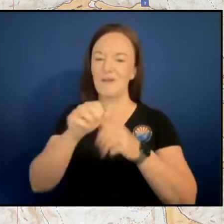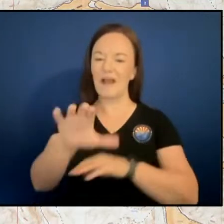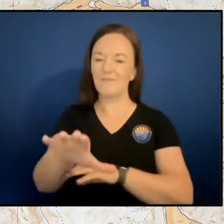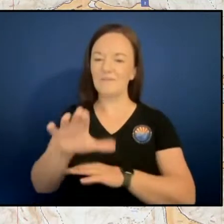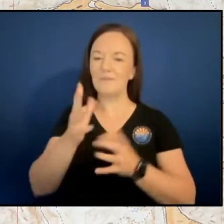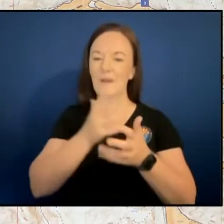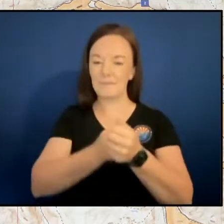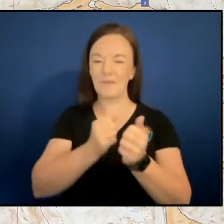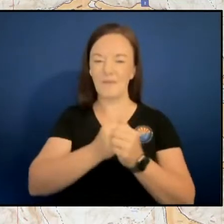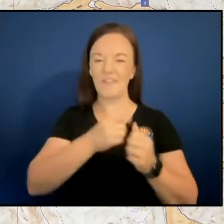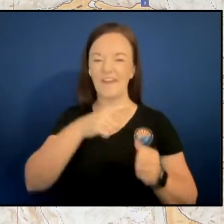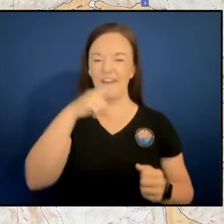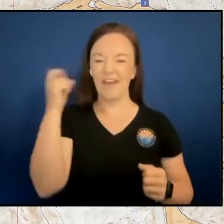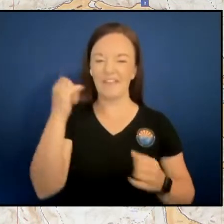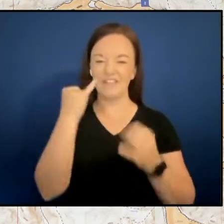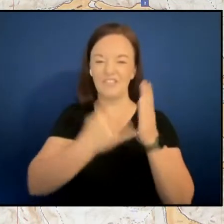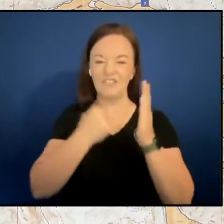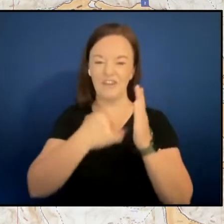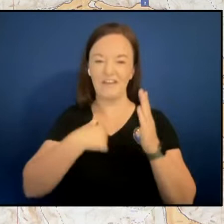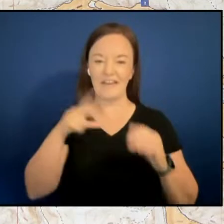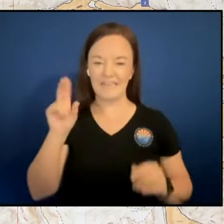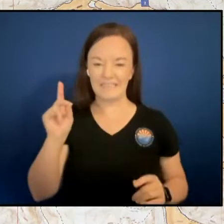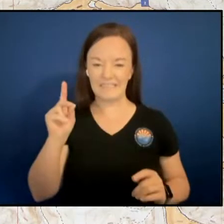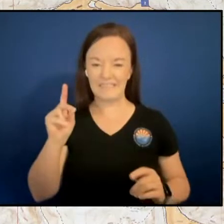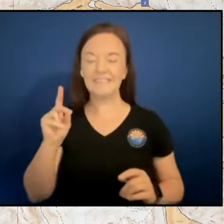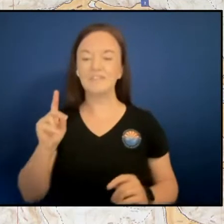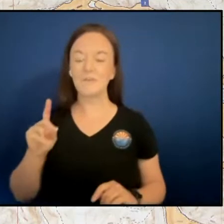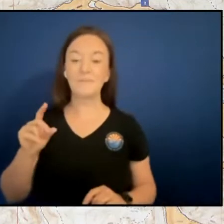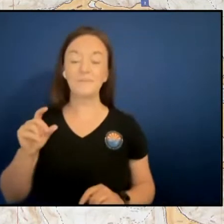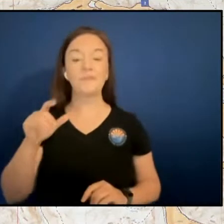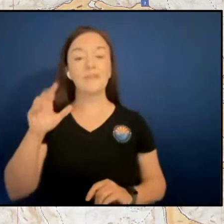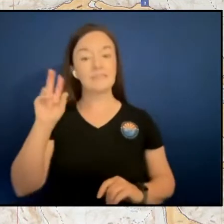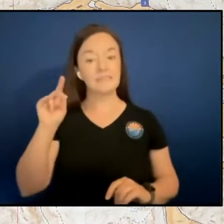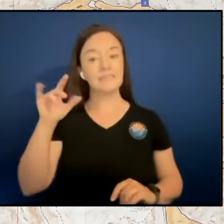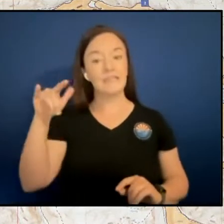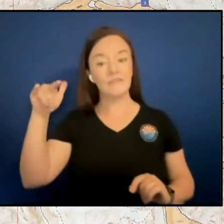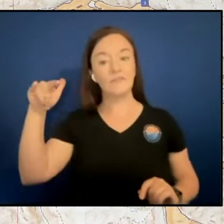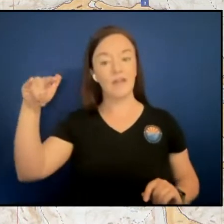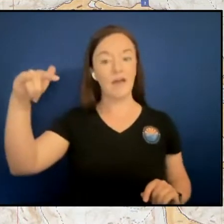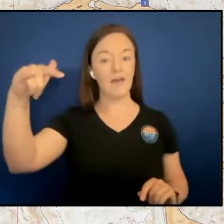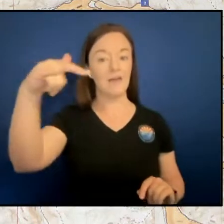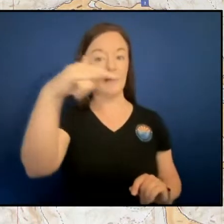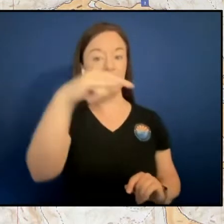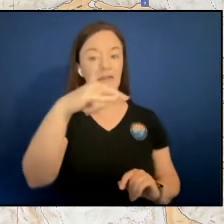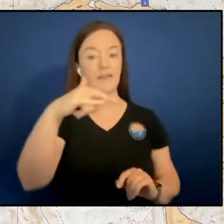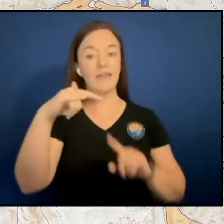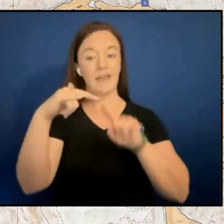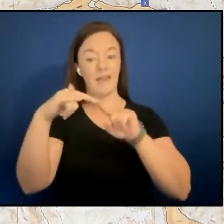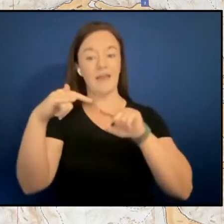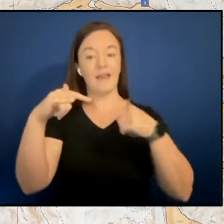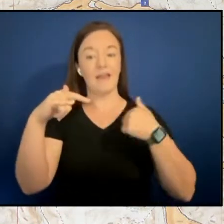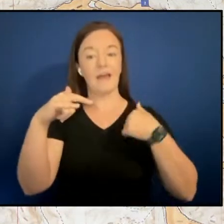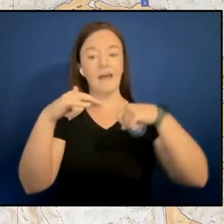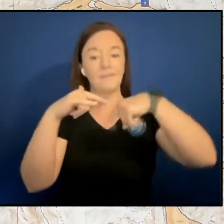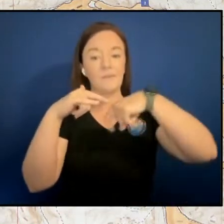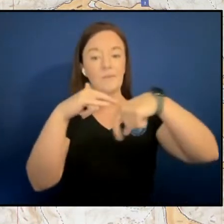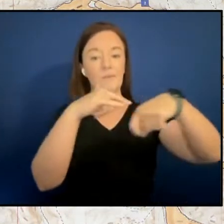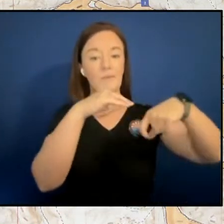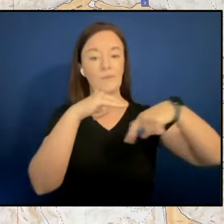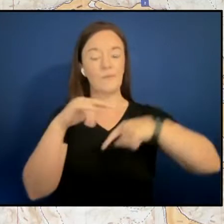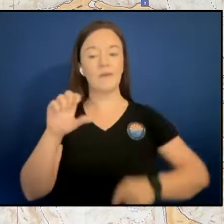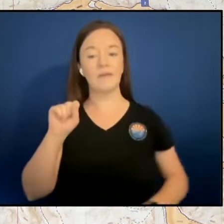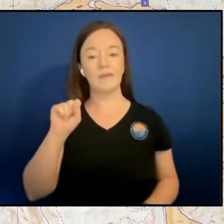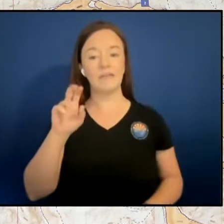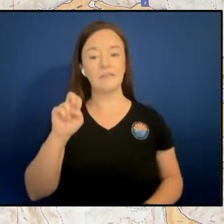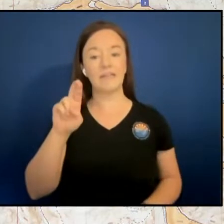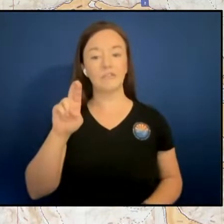a flight from an aircraft with a sensor that could take infrared pictures,